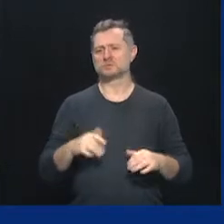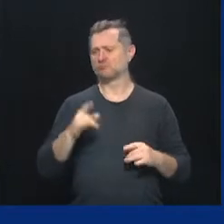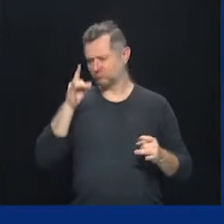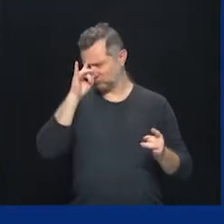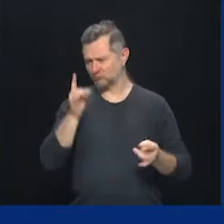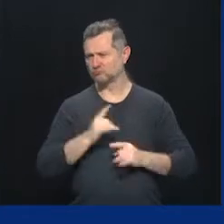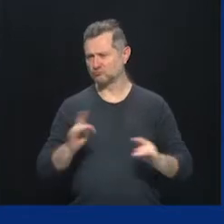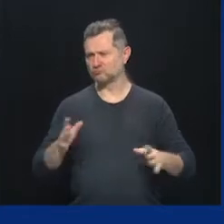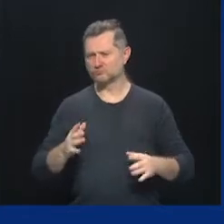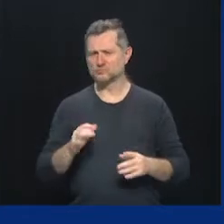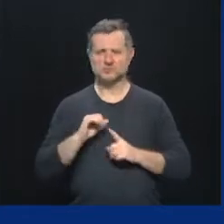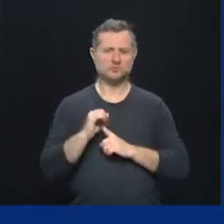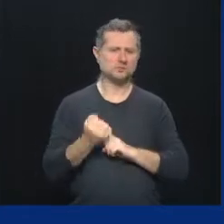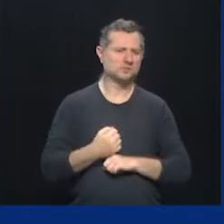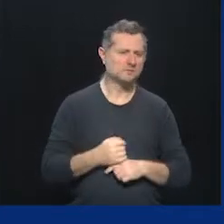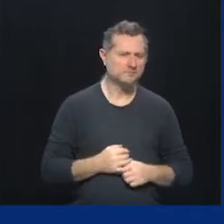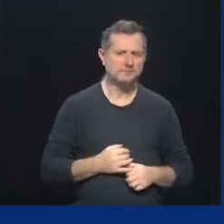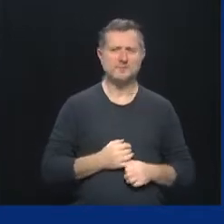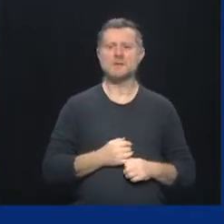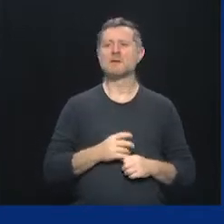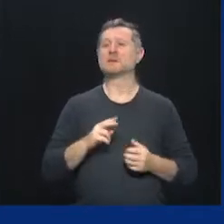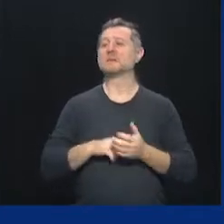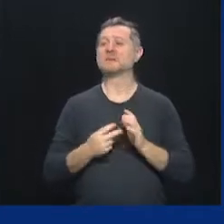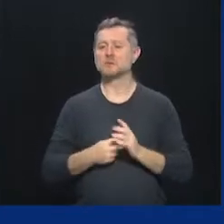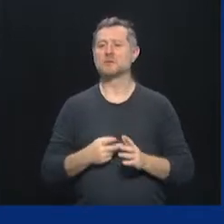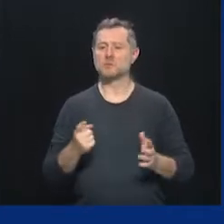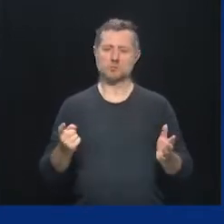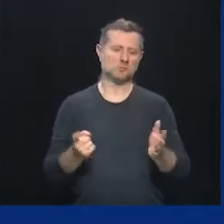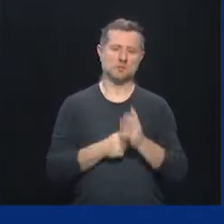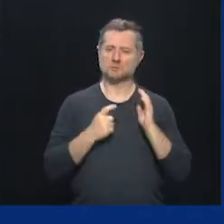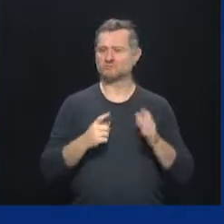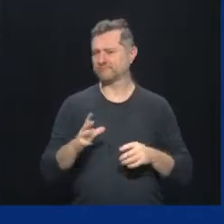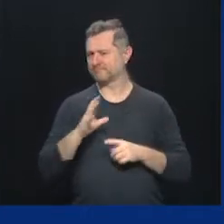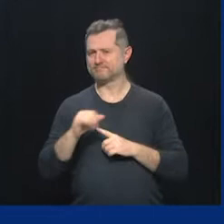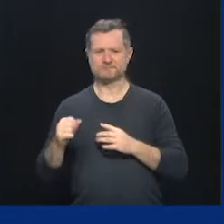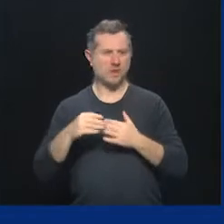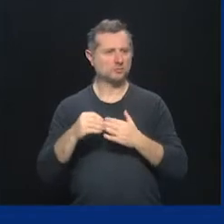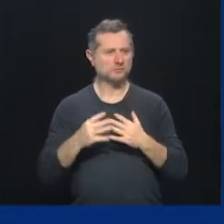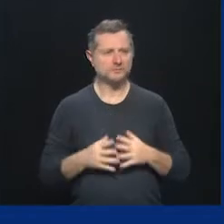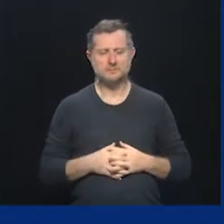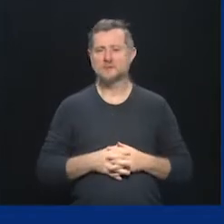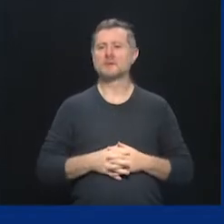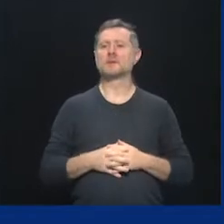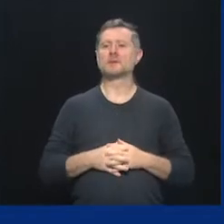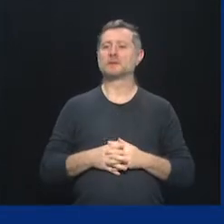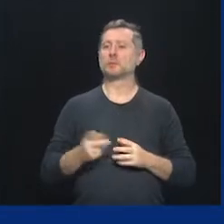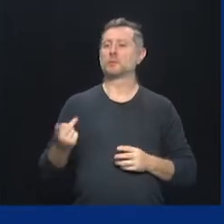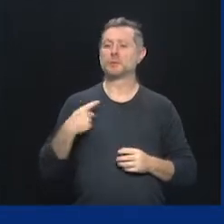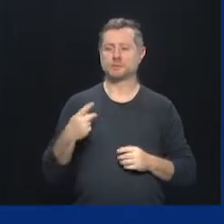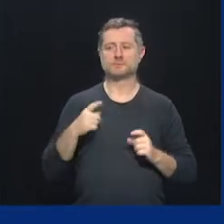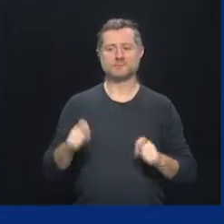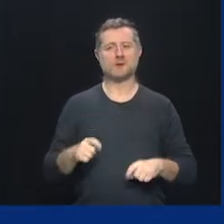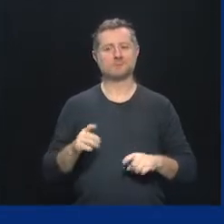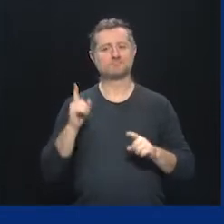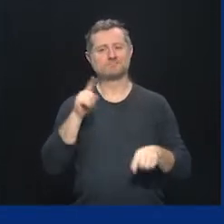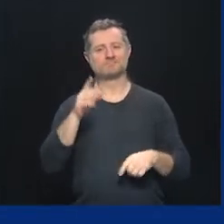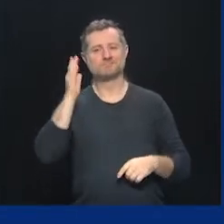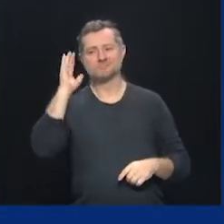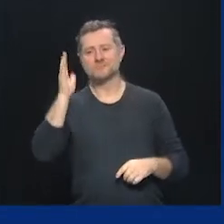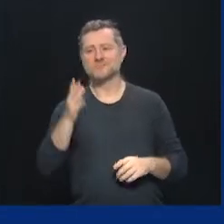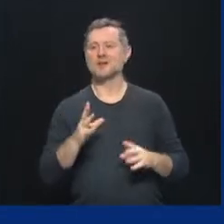it requires amazing leadership. And yes, she and I, we were supposed to be at a press conference with all of